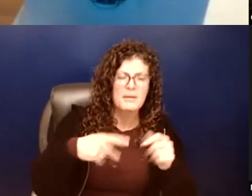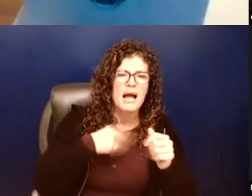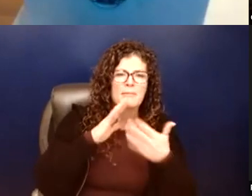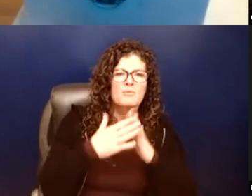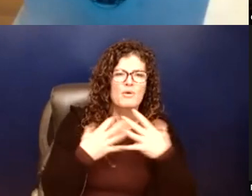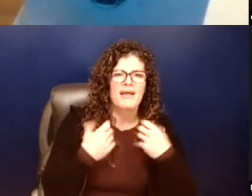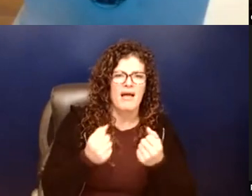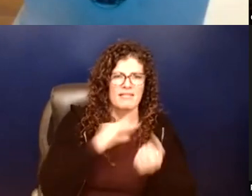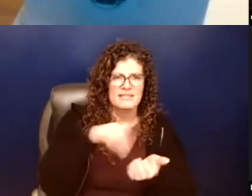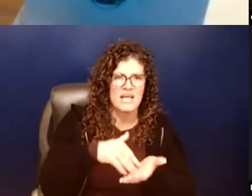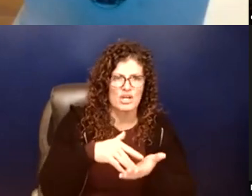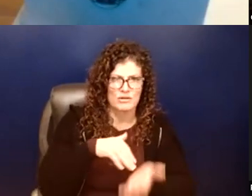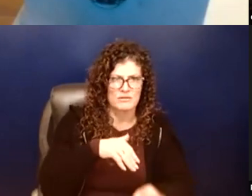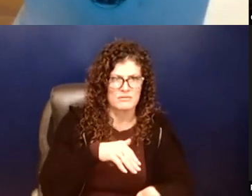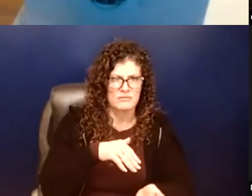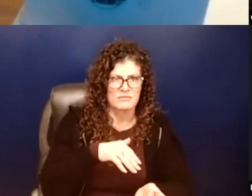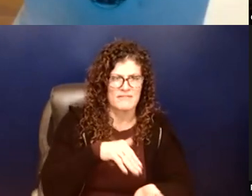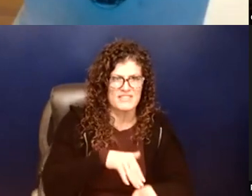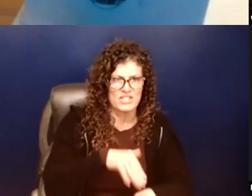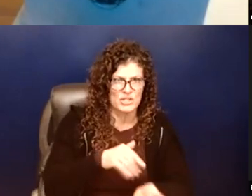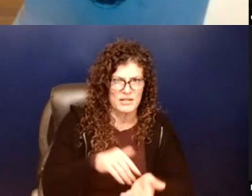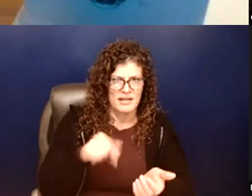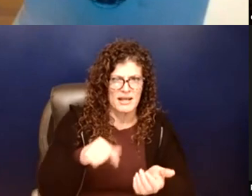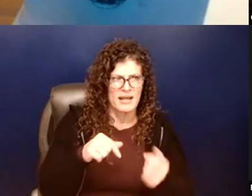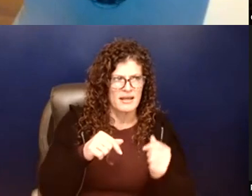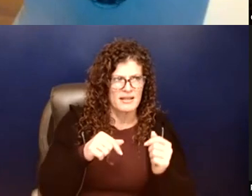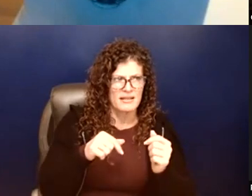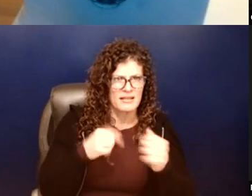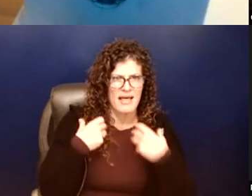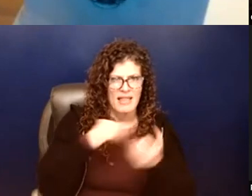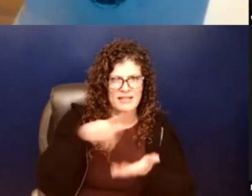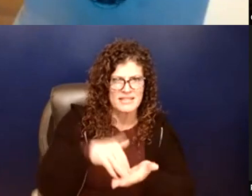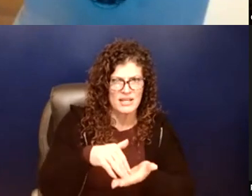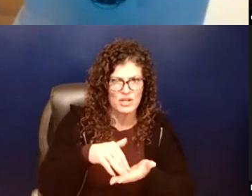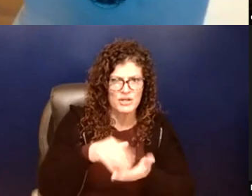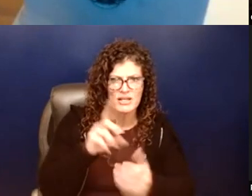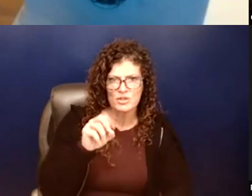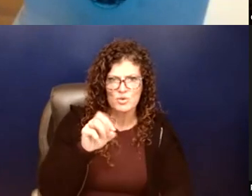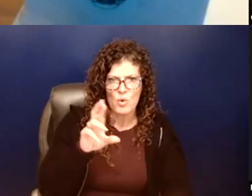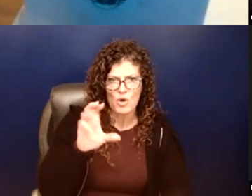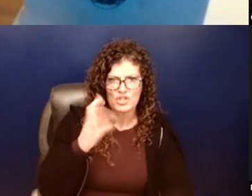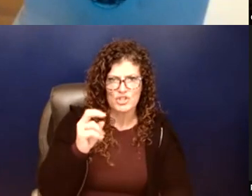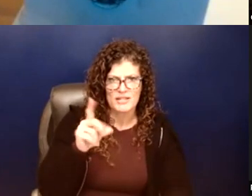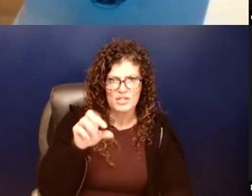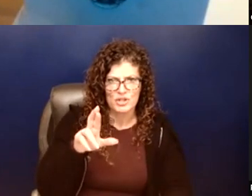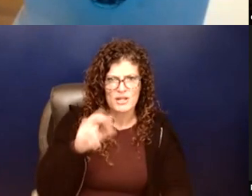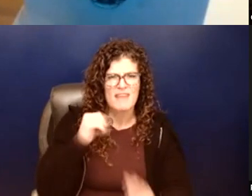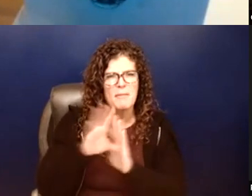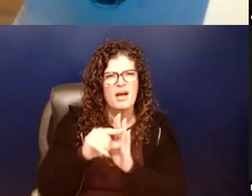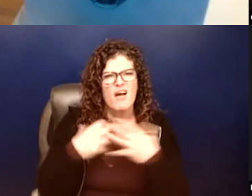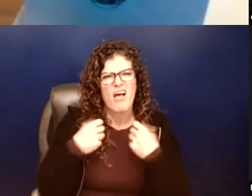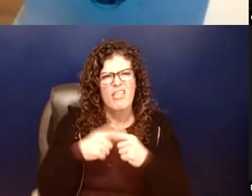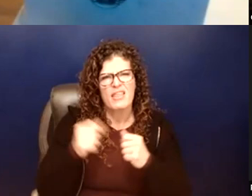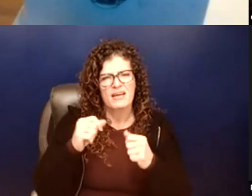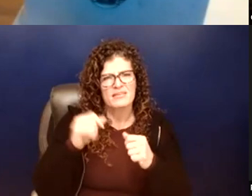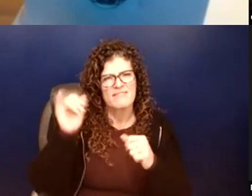center physician at Upham's Corner Health Center in Dorchester, with a background in public health and infectious diseases.